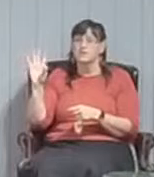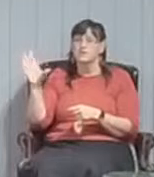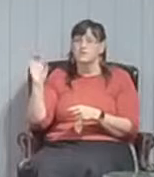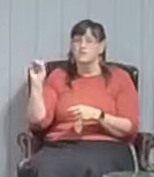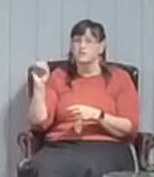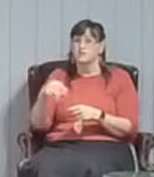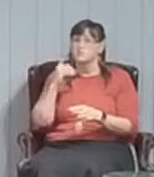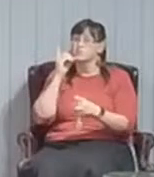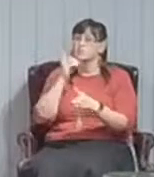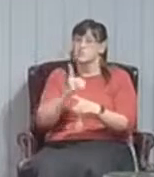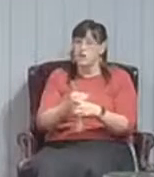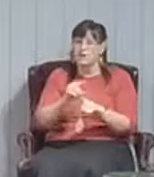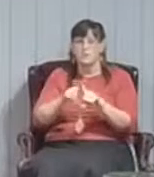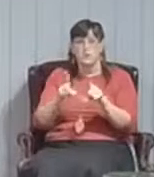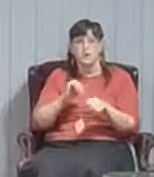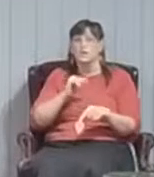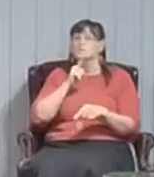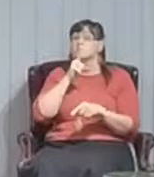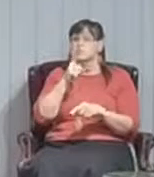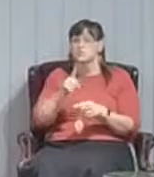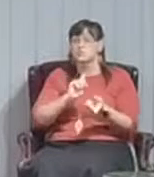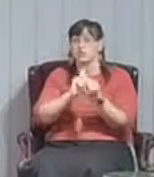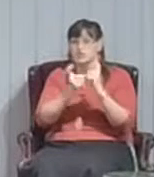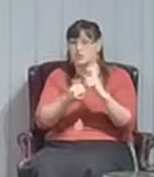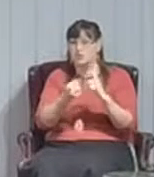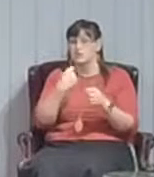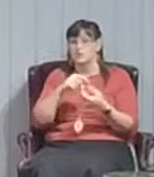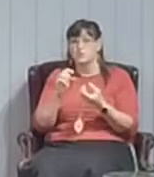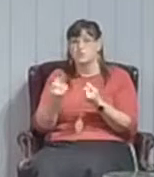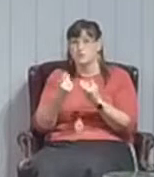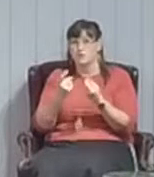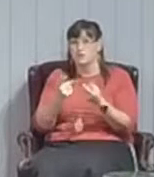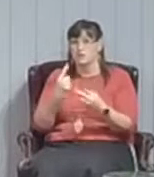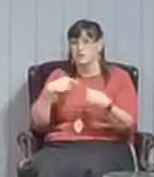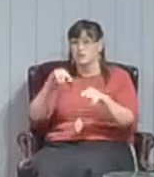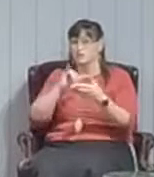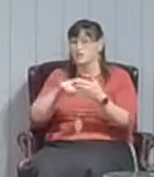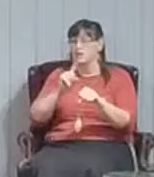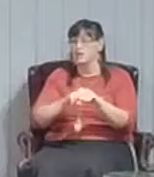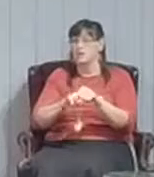but I am sure that any changes we've made since then are not for the better.